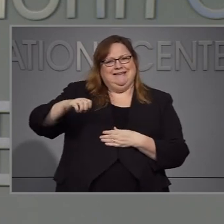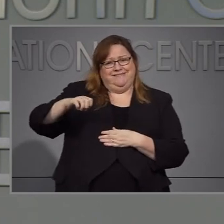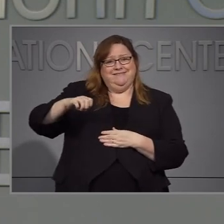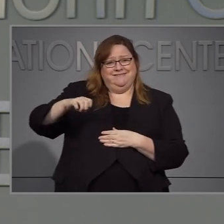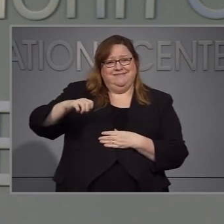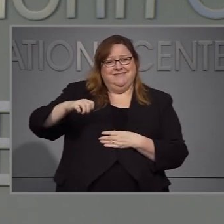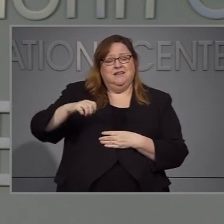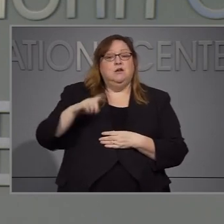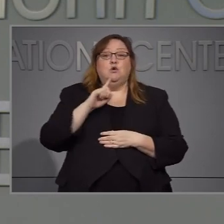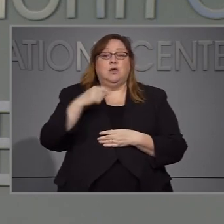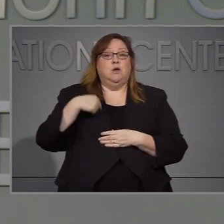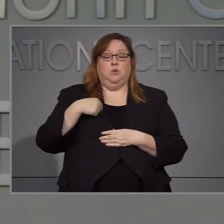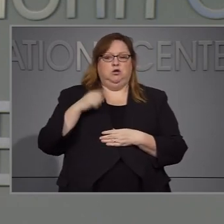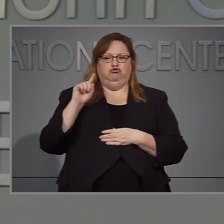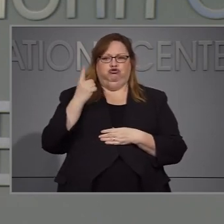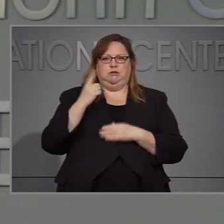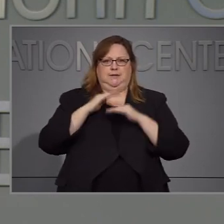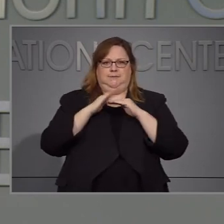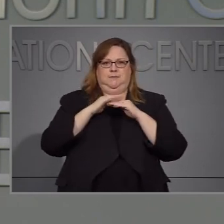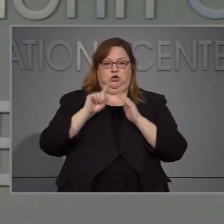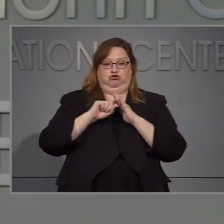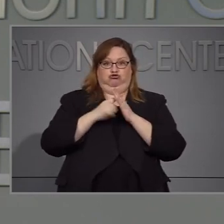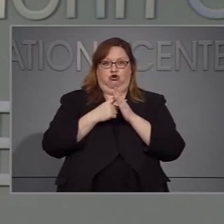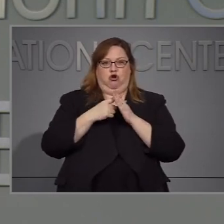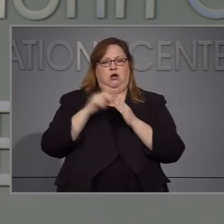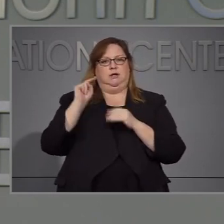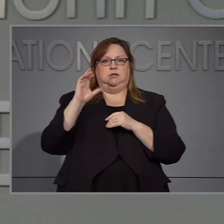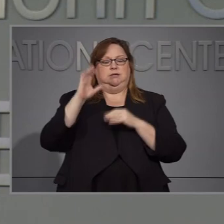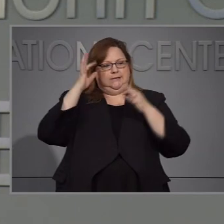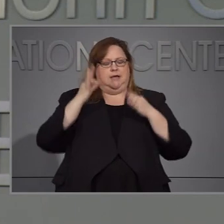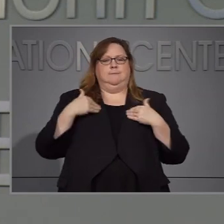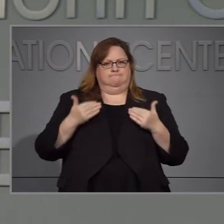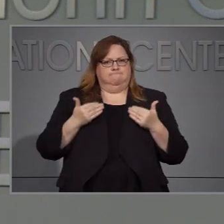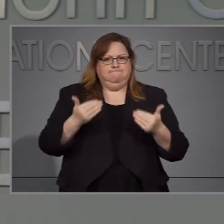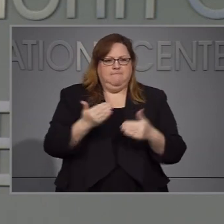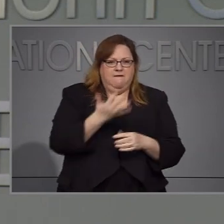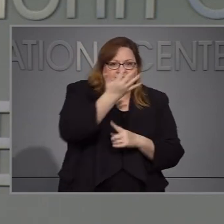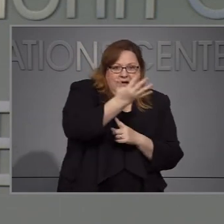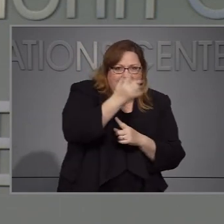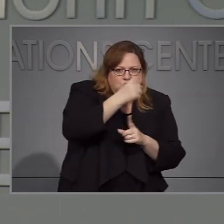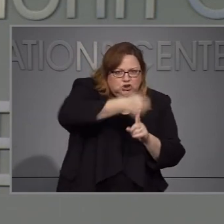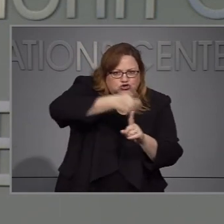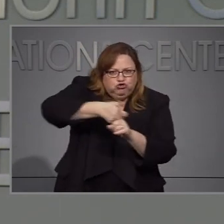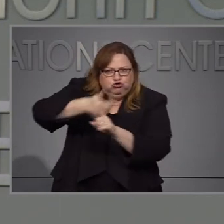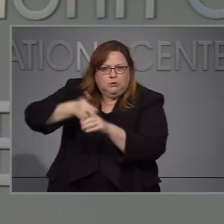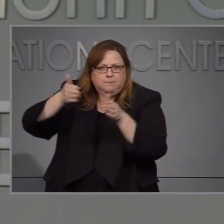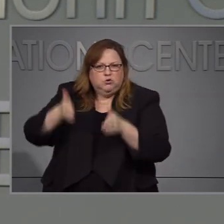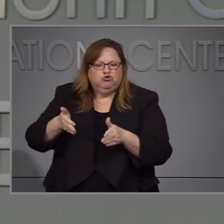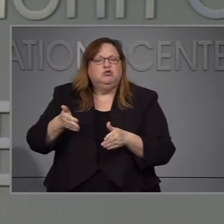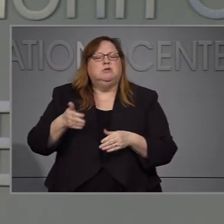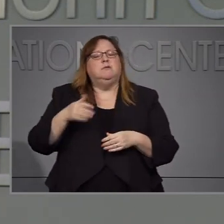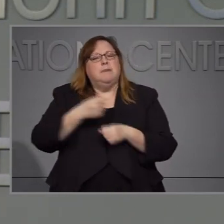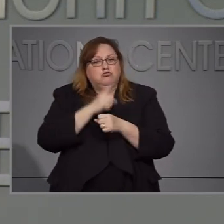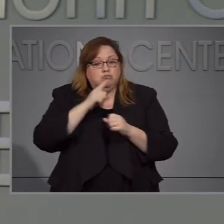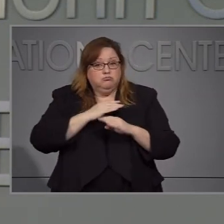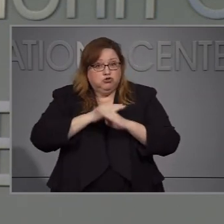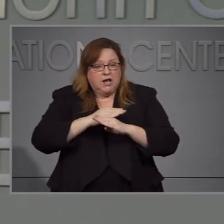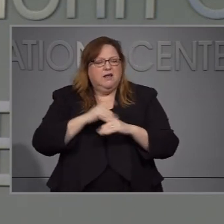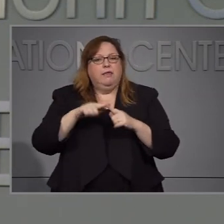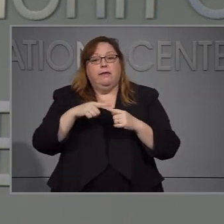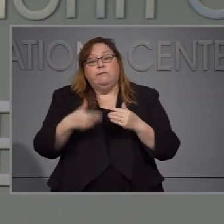you started, that something that you can use to make sure that everybody's protected. Anything would you want to add to that? Okay,